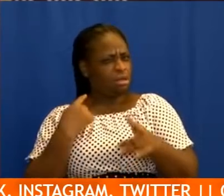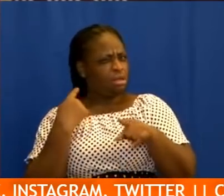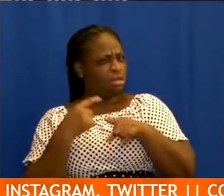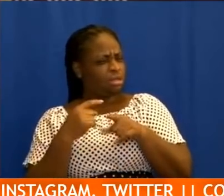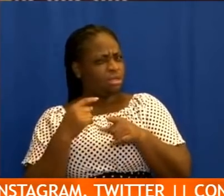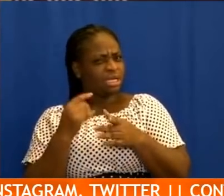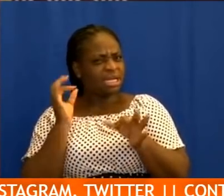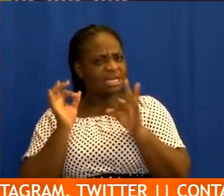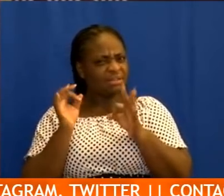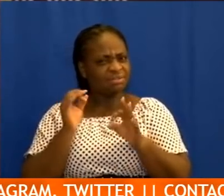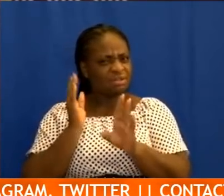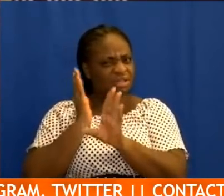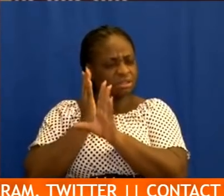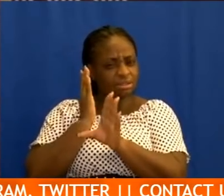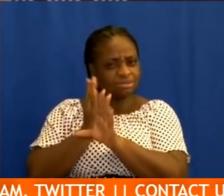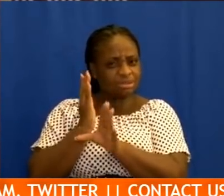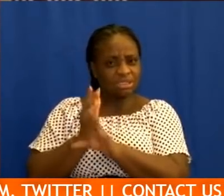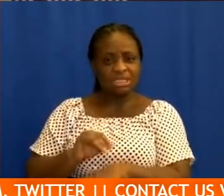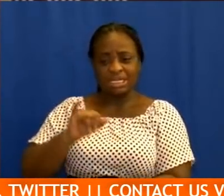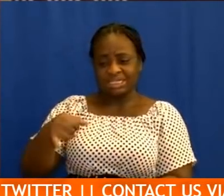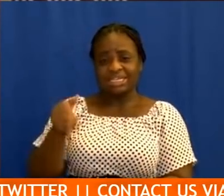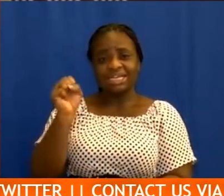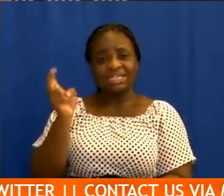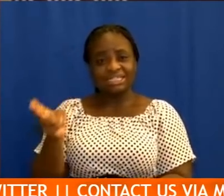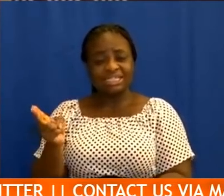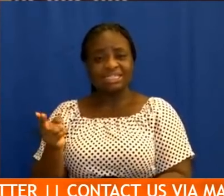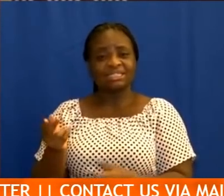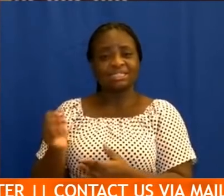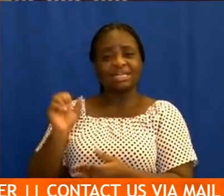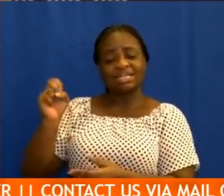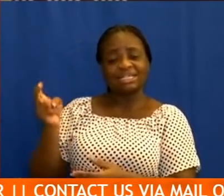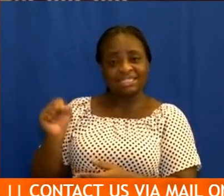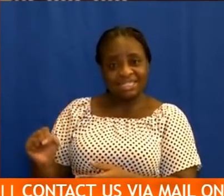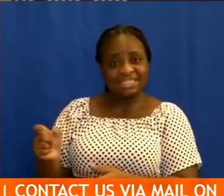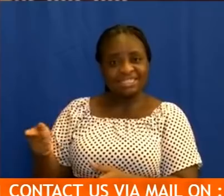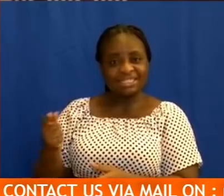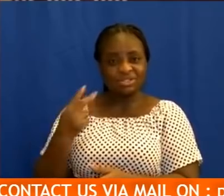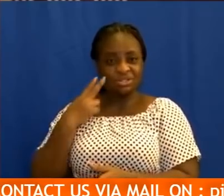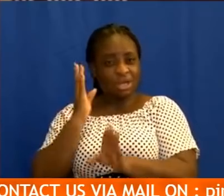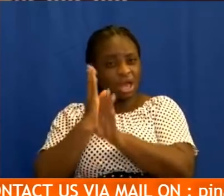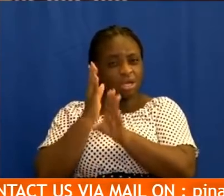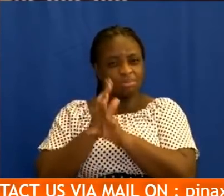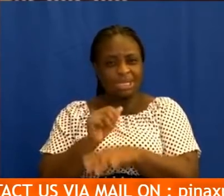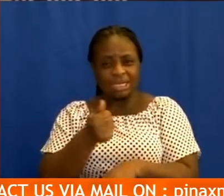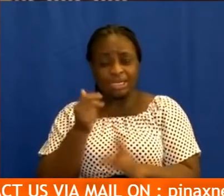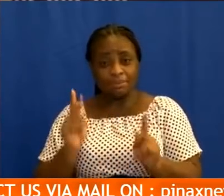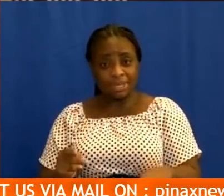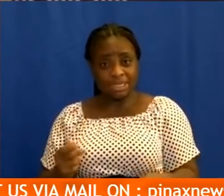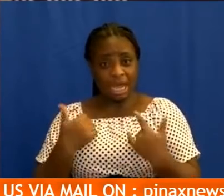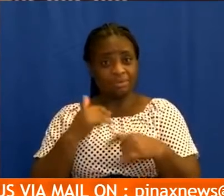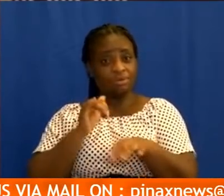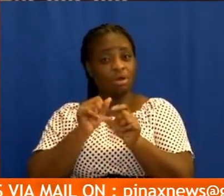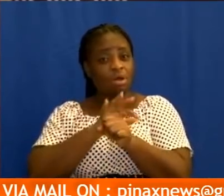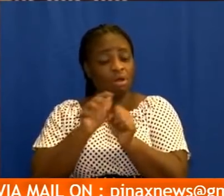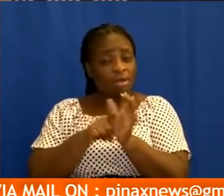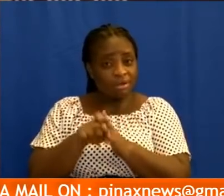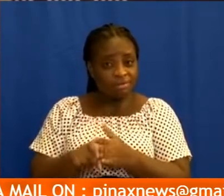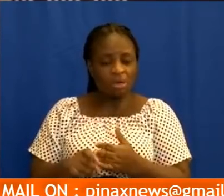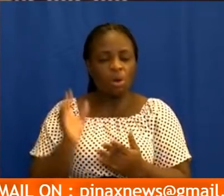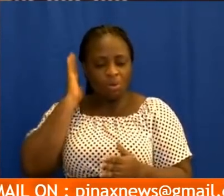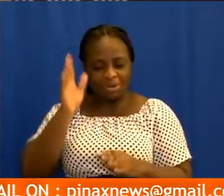Suspected cases in primary and junior high schools will be managed by district health teams through the school health